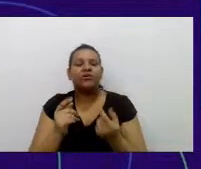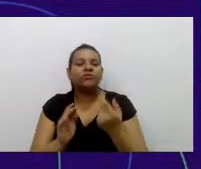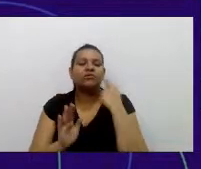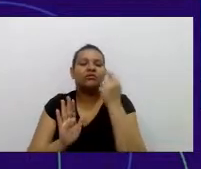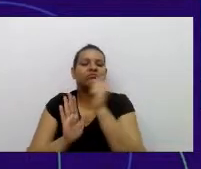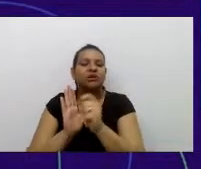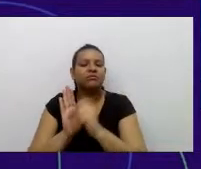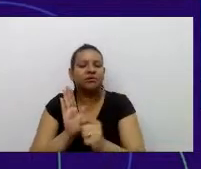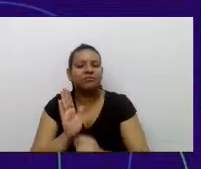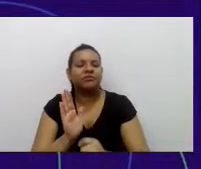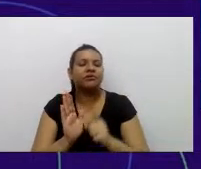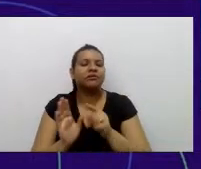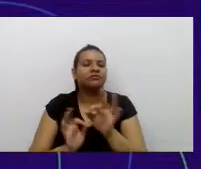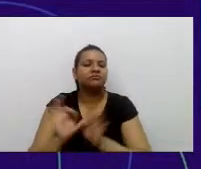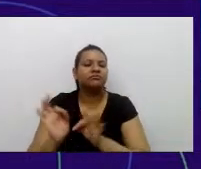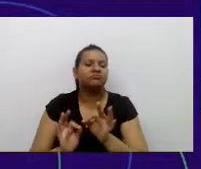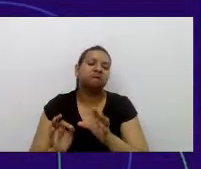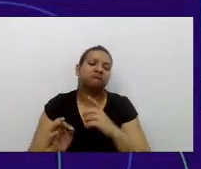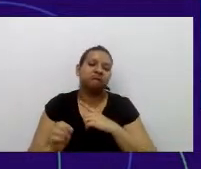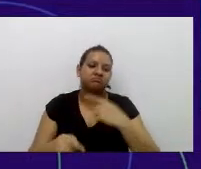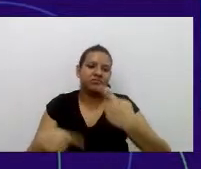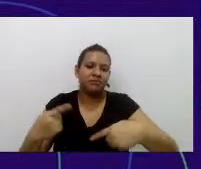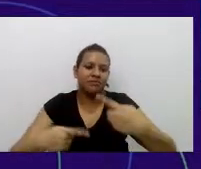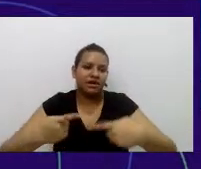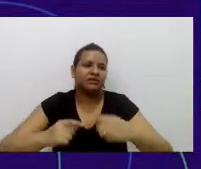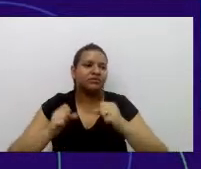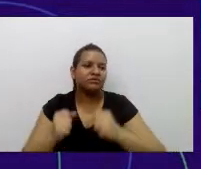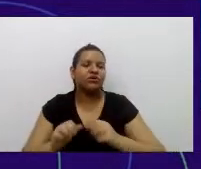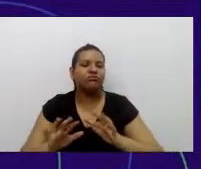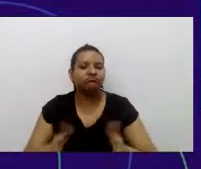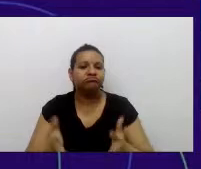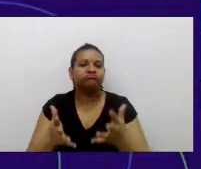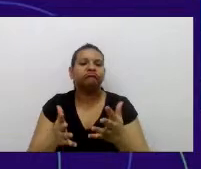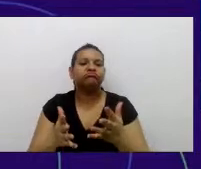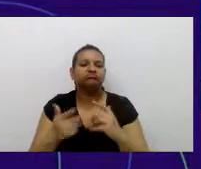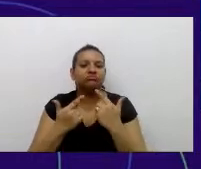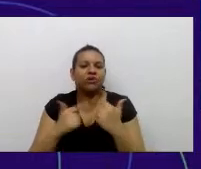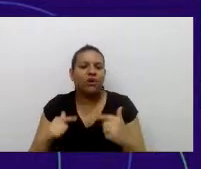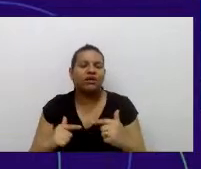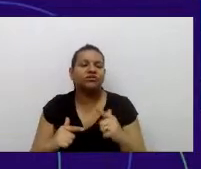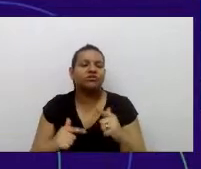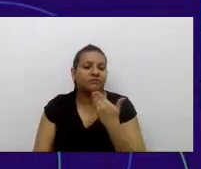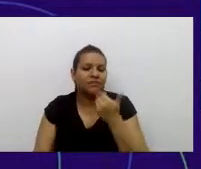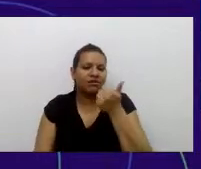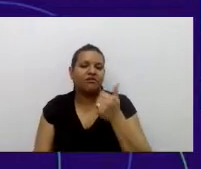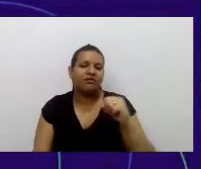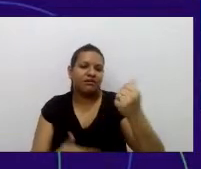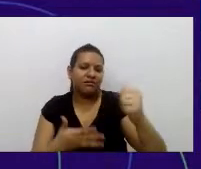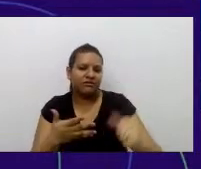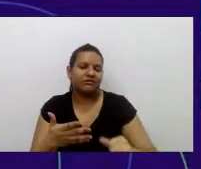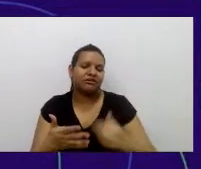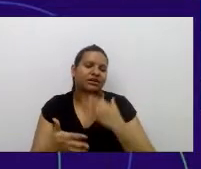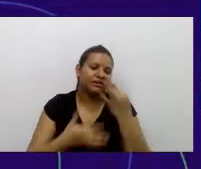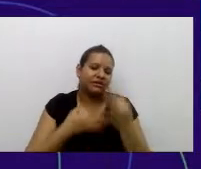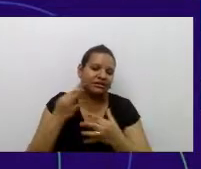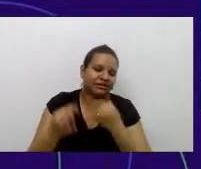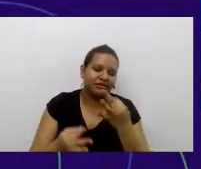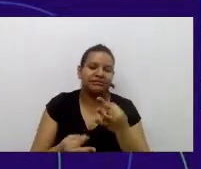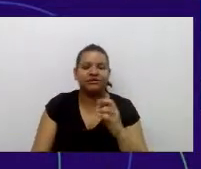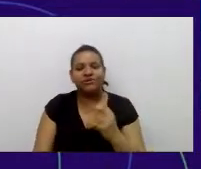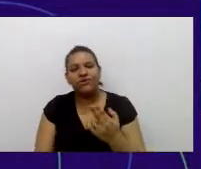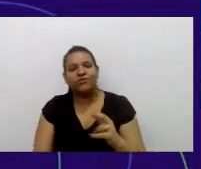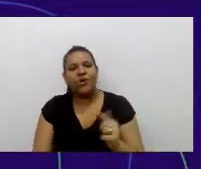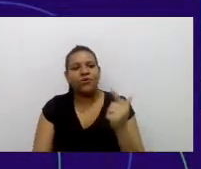for evaluating opinions against criteria and against other peers and so on. And again, this would be a very good activity that promotes